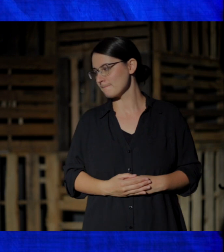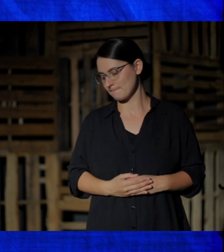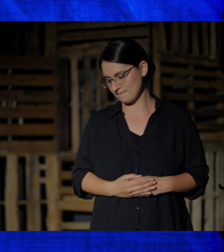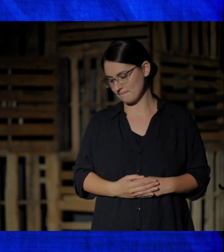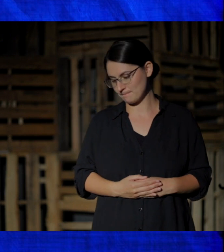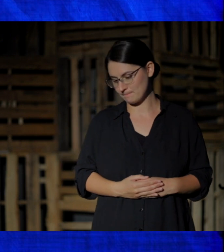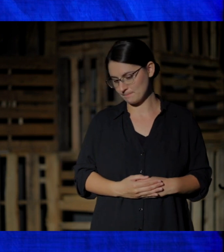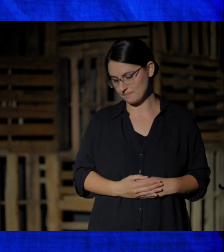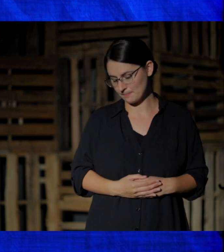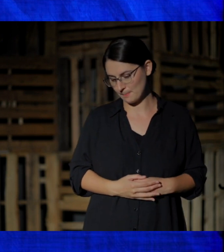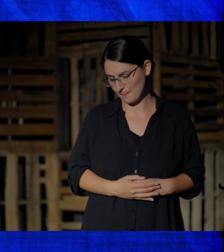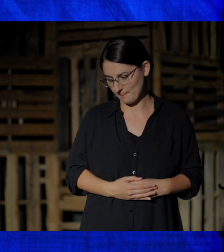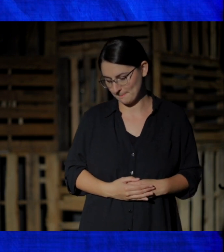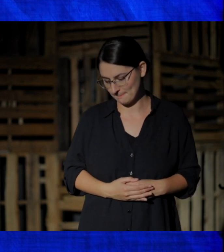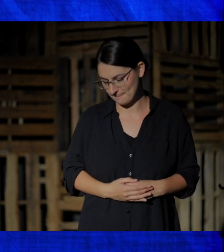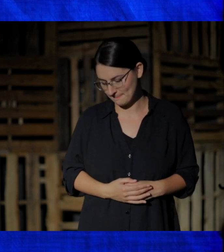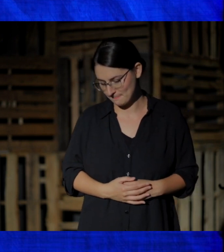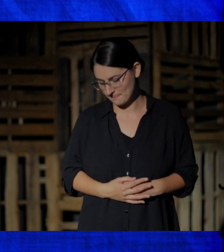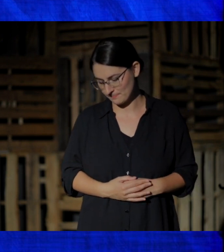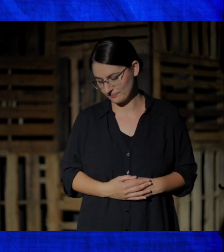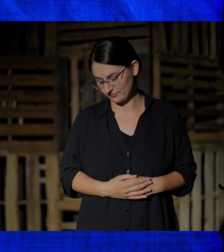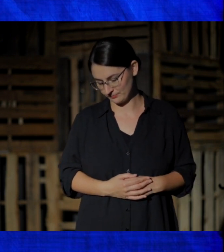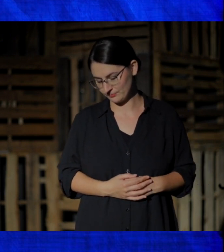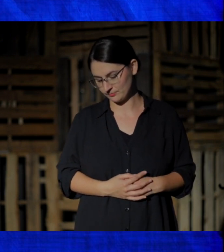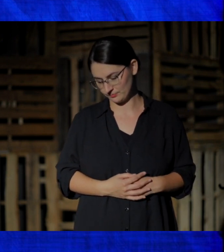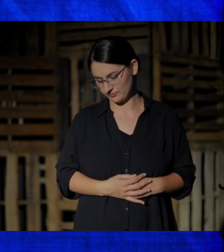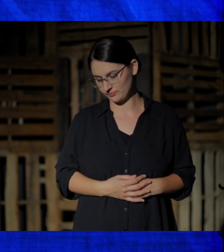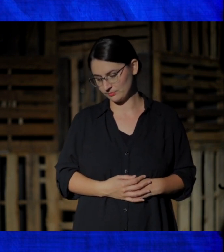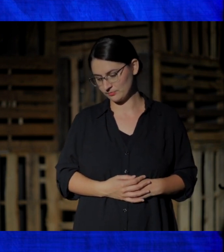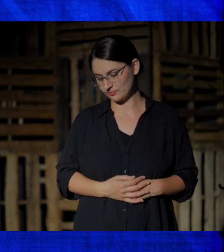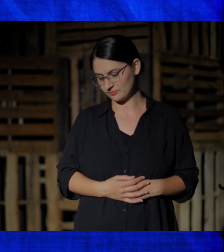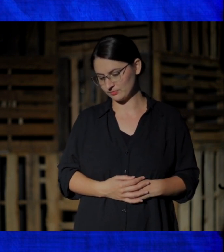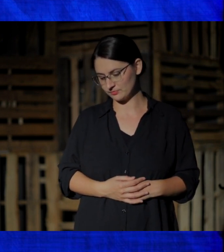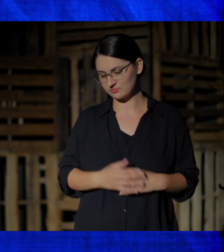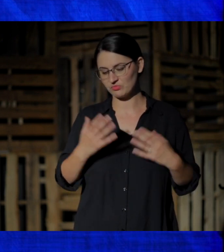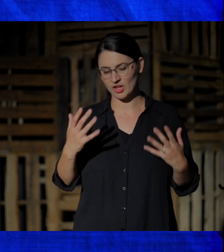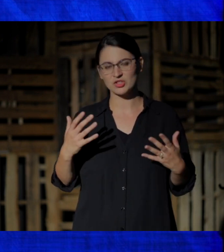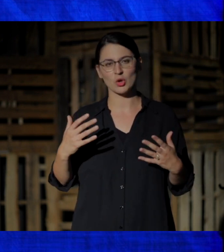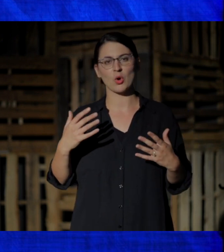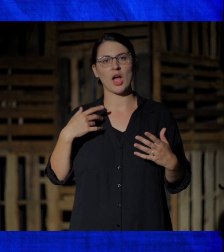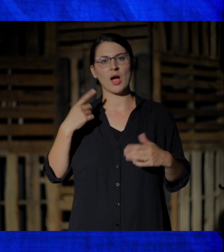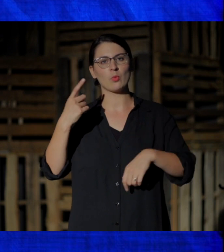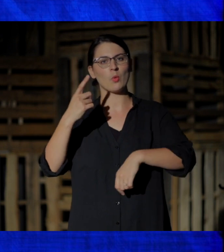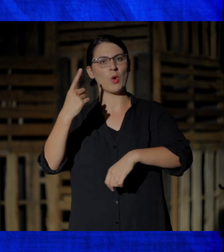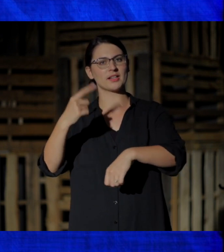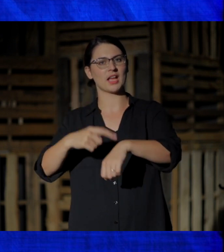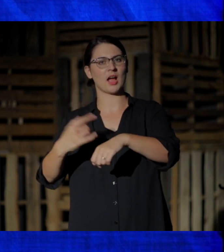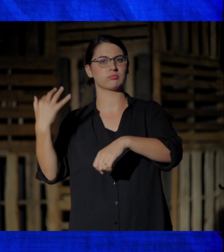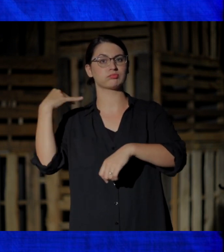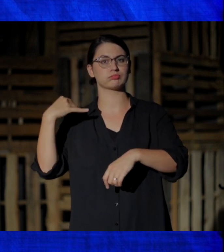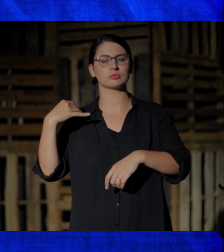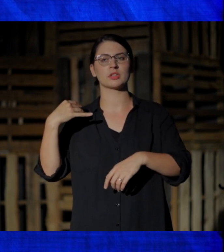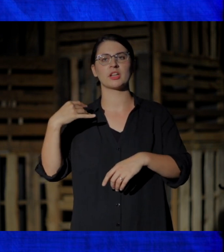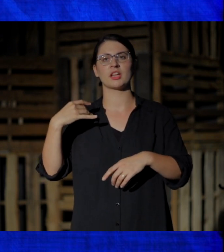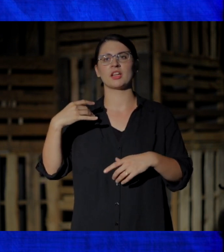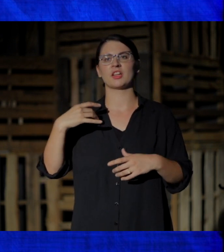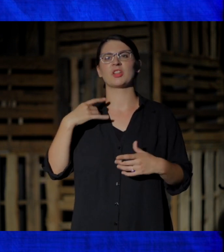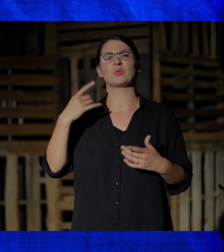elements as the ruler of the prince of the air. It's interesting that the metaphor of the return of Christ is that he appears in the